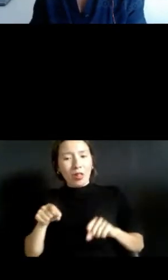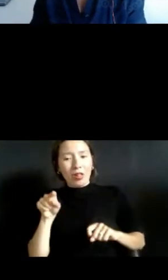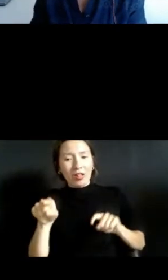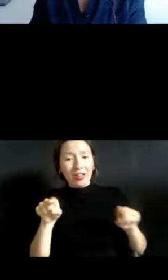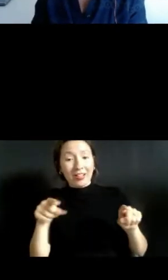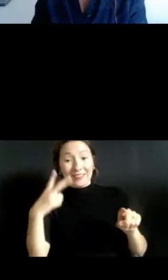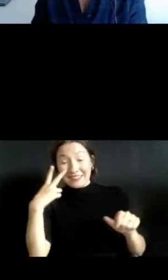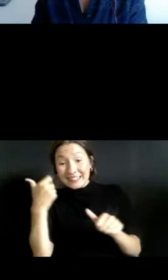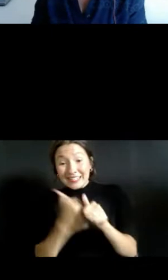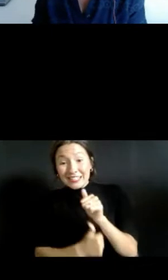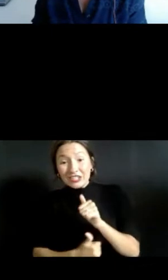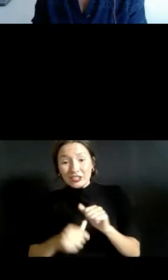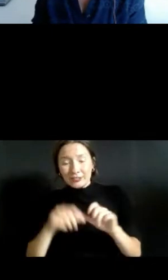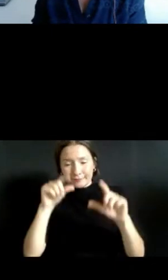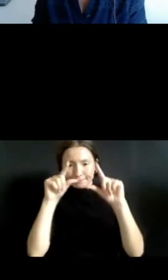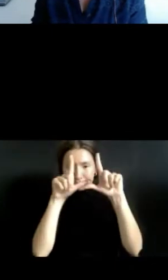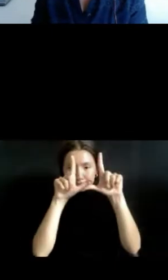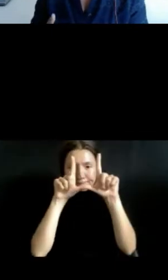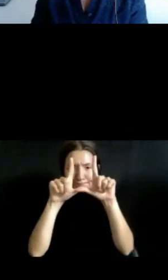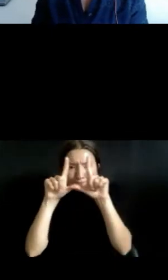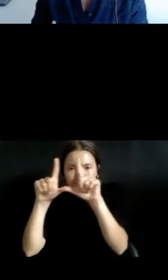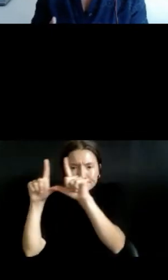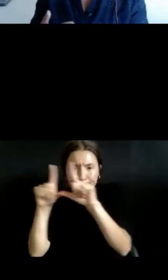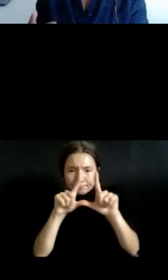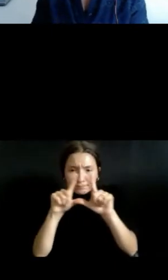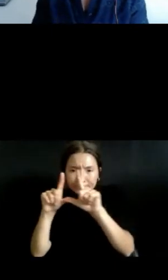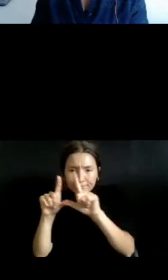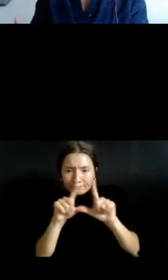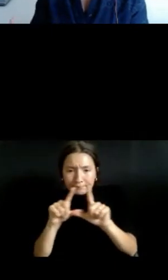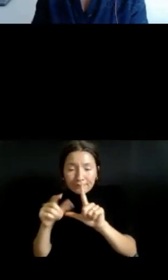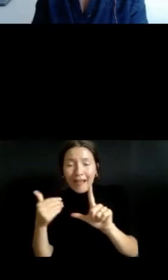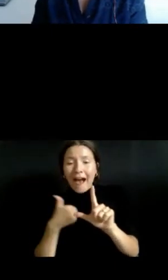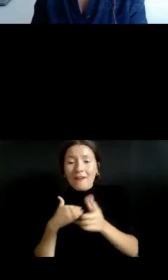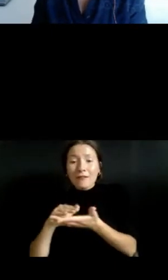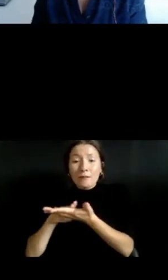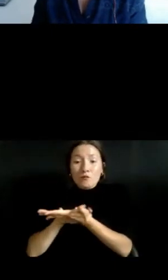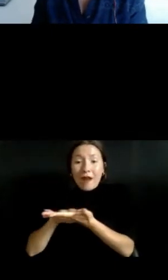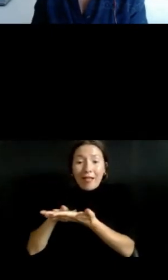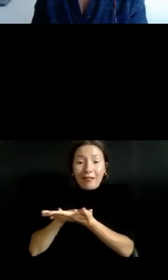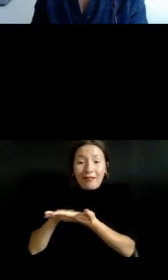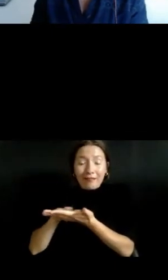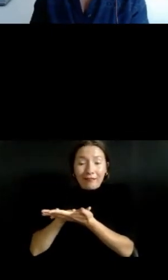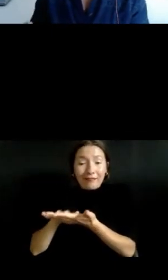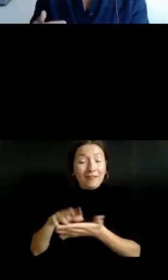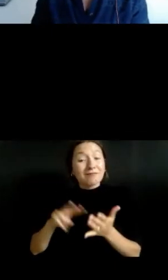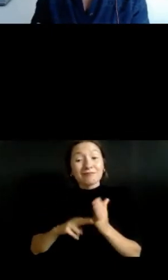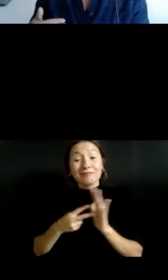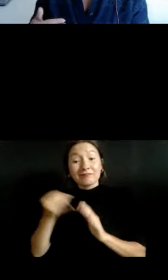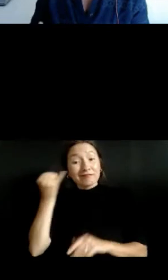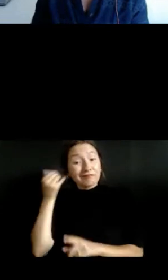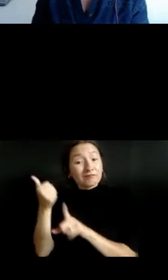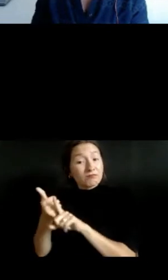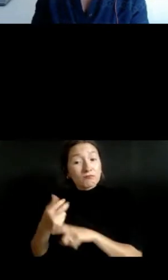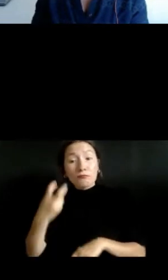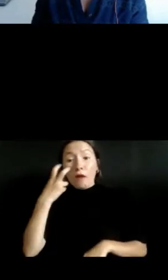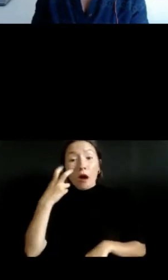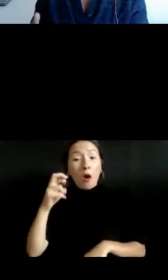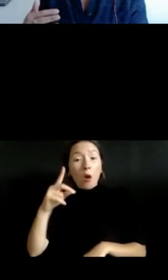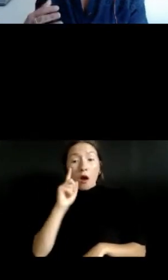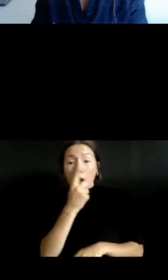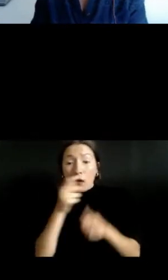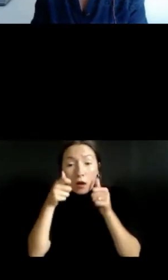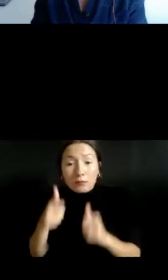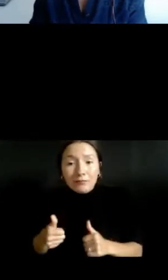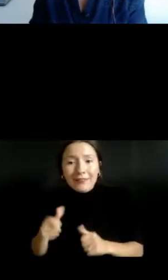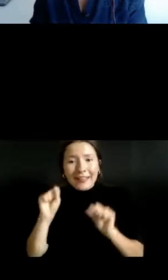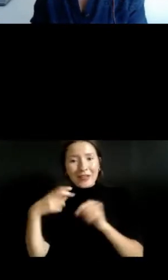in Braille, so that it's accessible for a non-visual user. But the crucial point here is that all of the squares are now